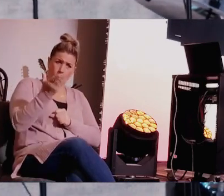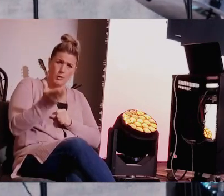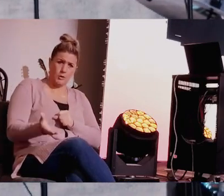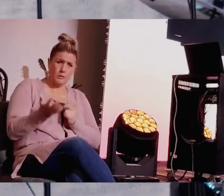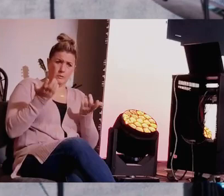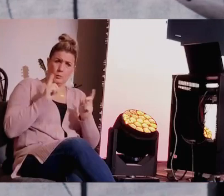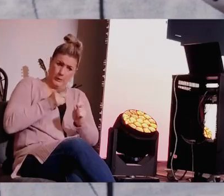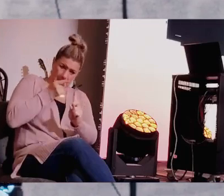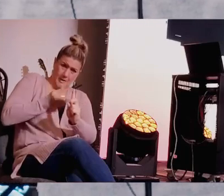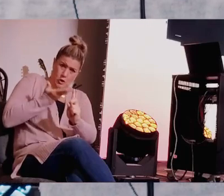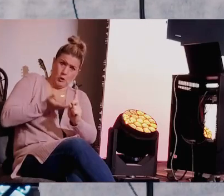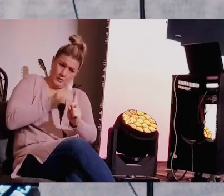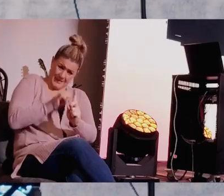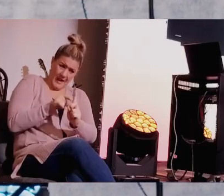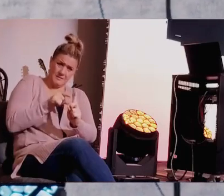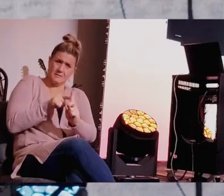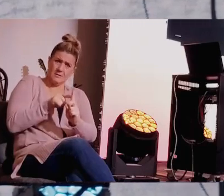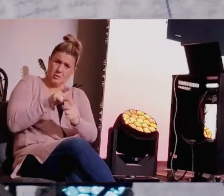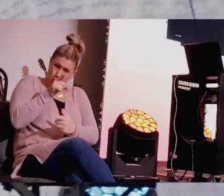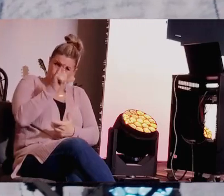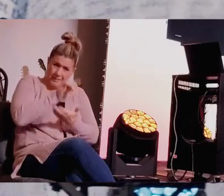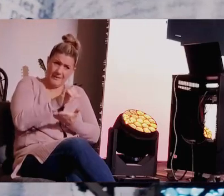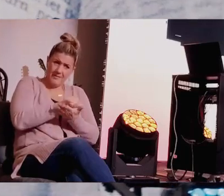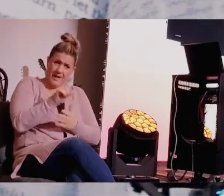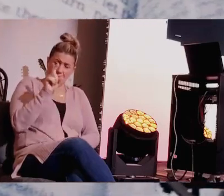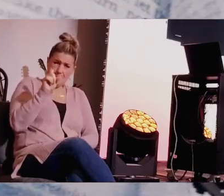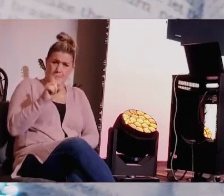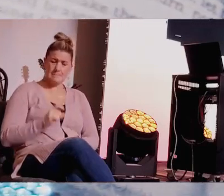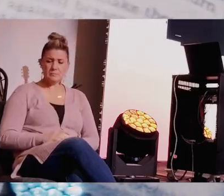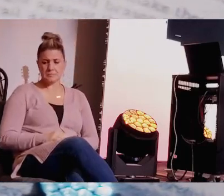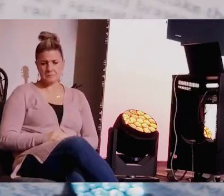Is this really you? Is that really me that you believe about me?